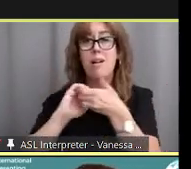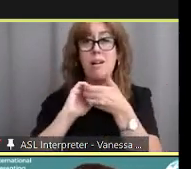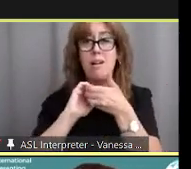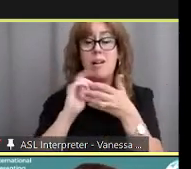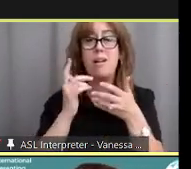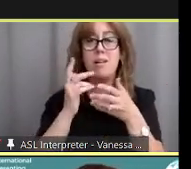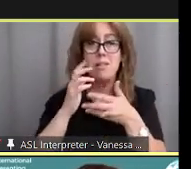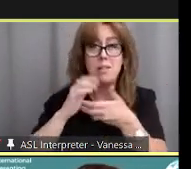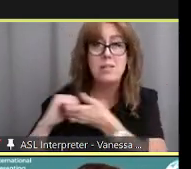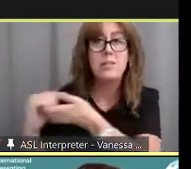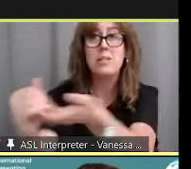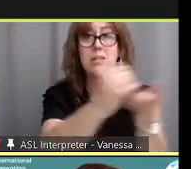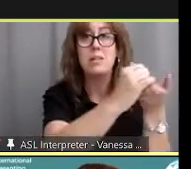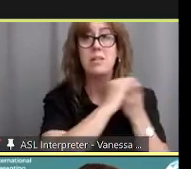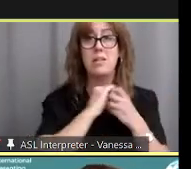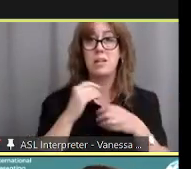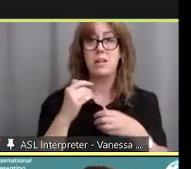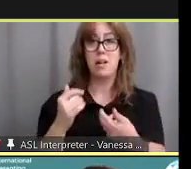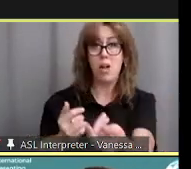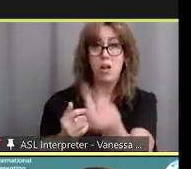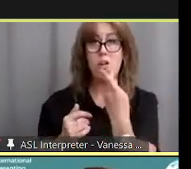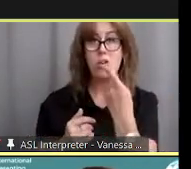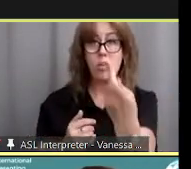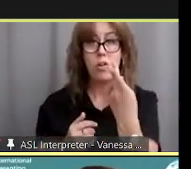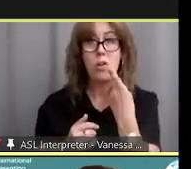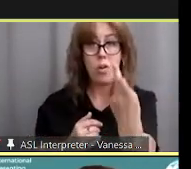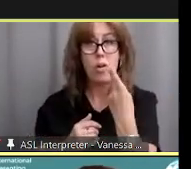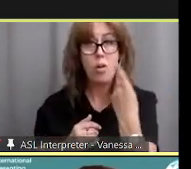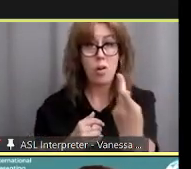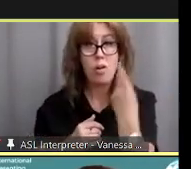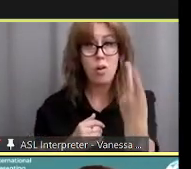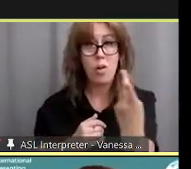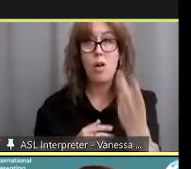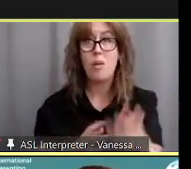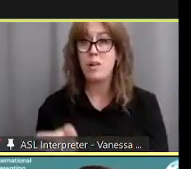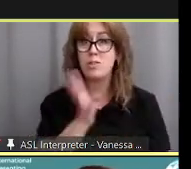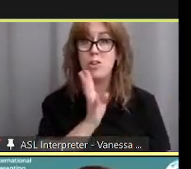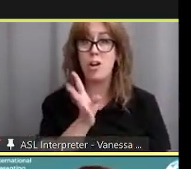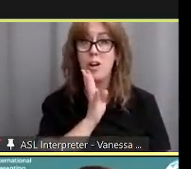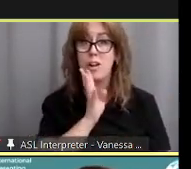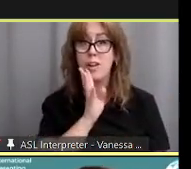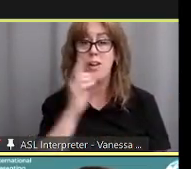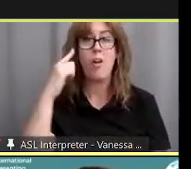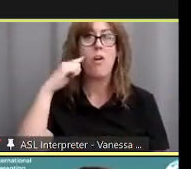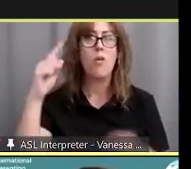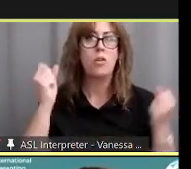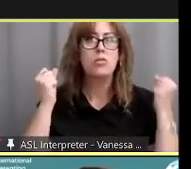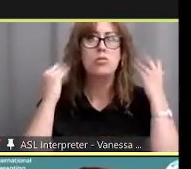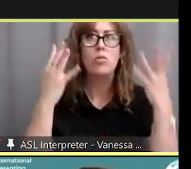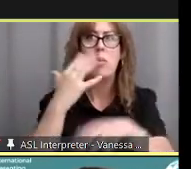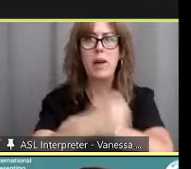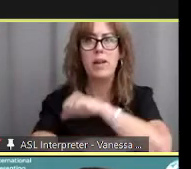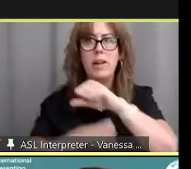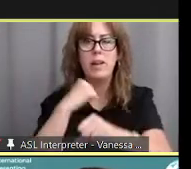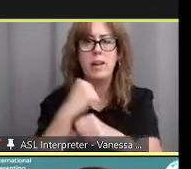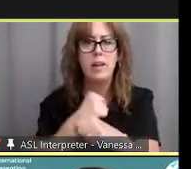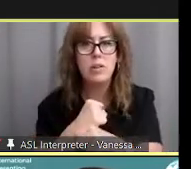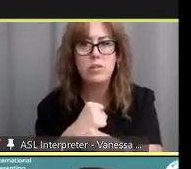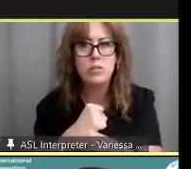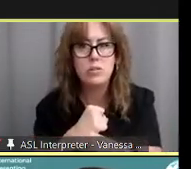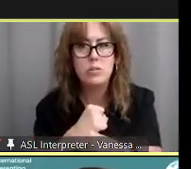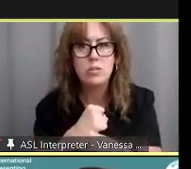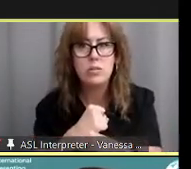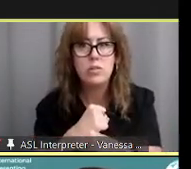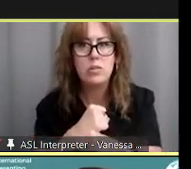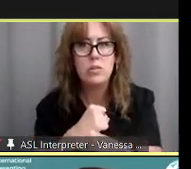Mm. You and I have been talking for so many years. Yeah. And I don't need